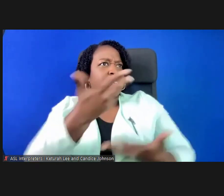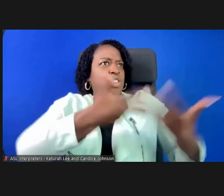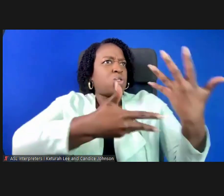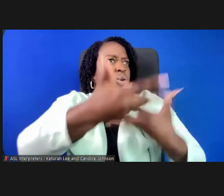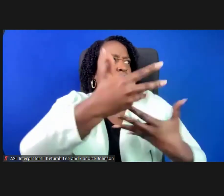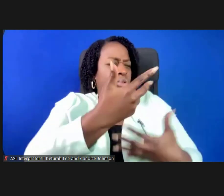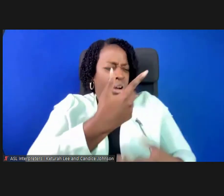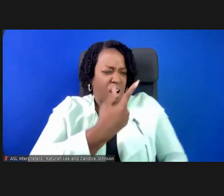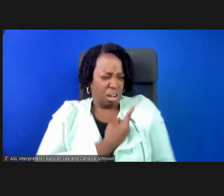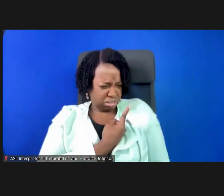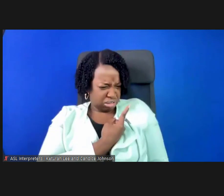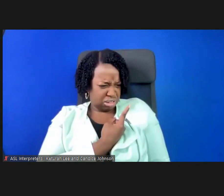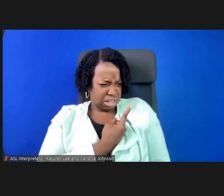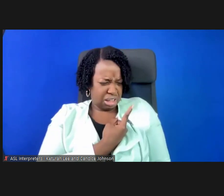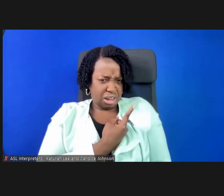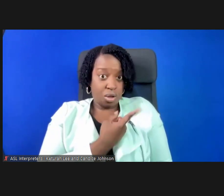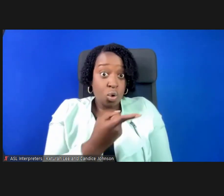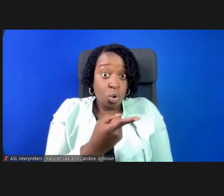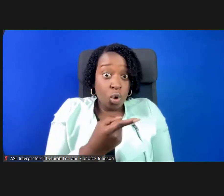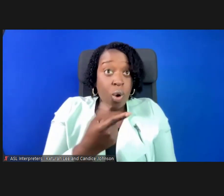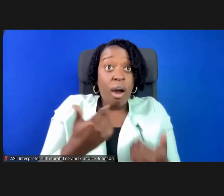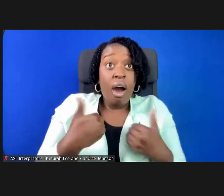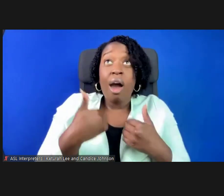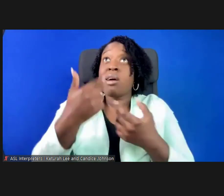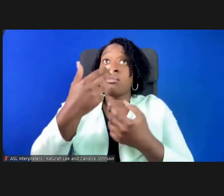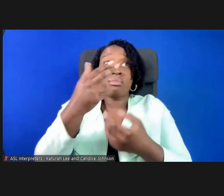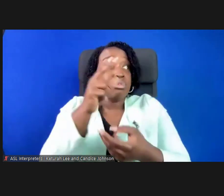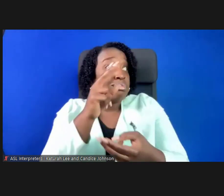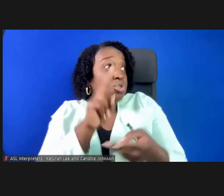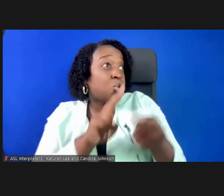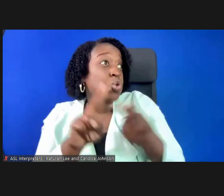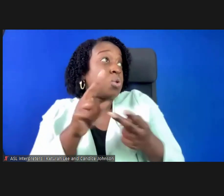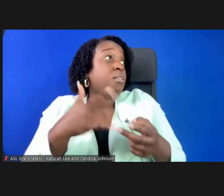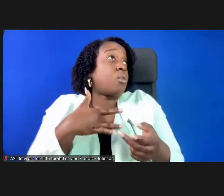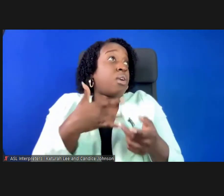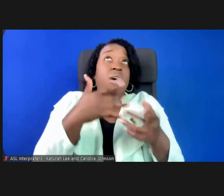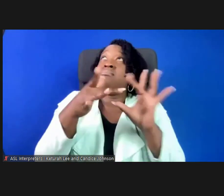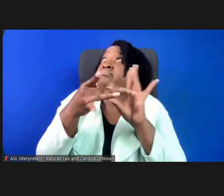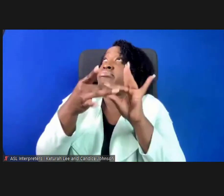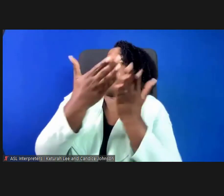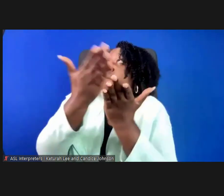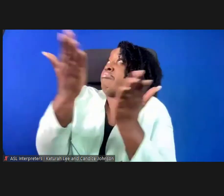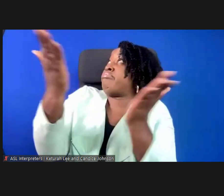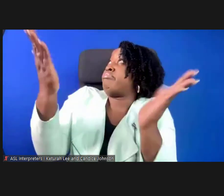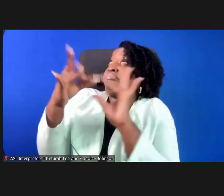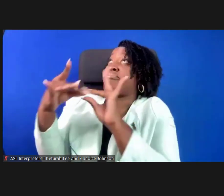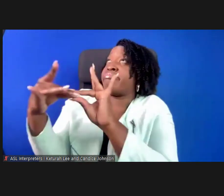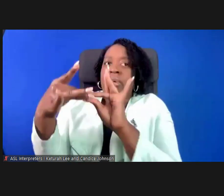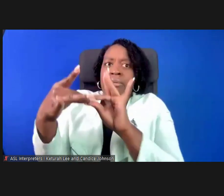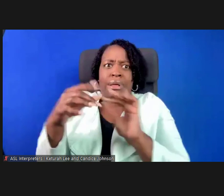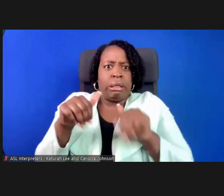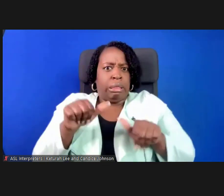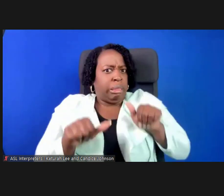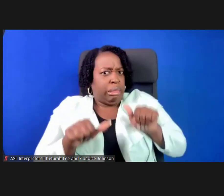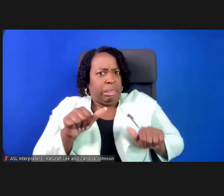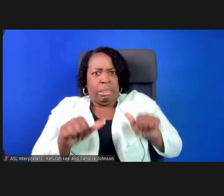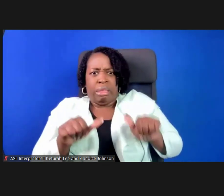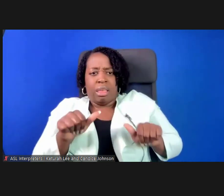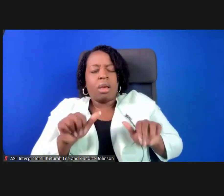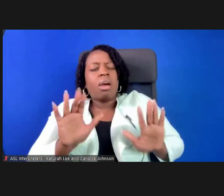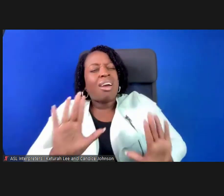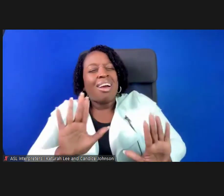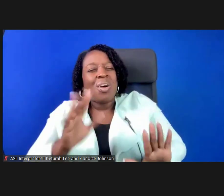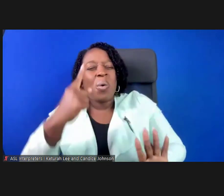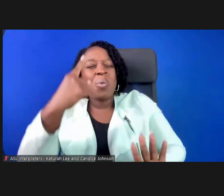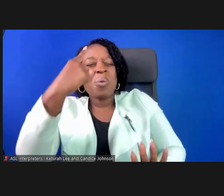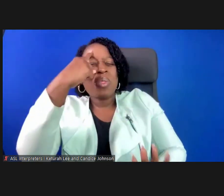that as we think about quality measures in this domain, we need to think in terms of